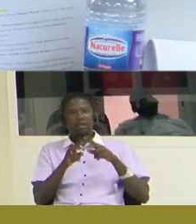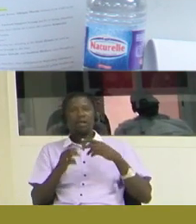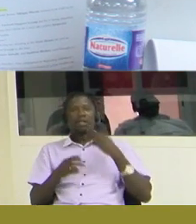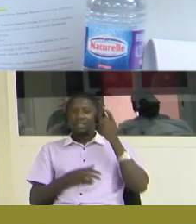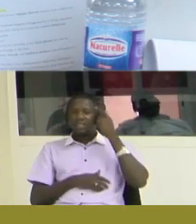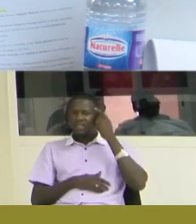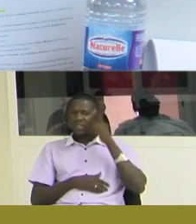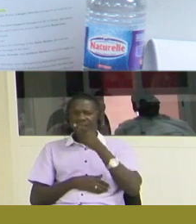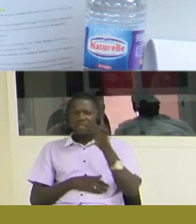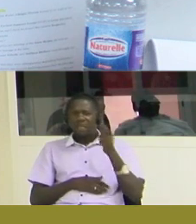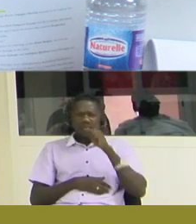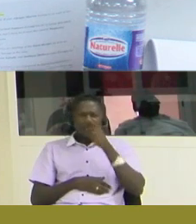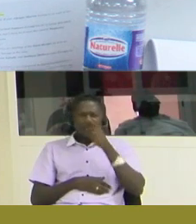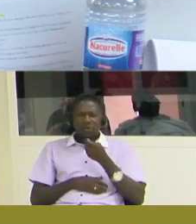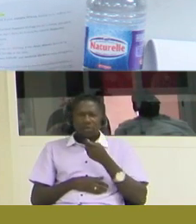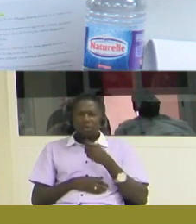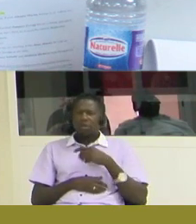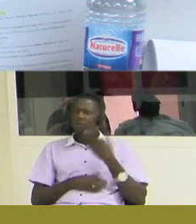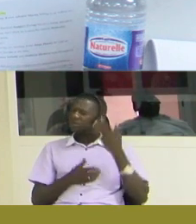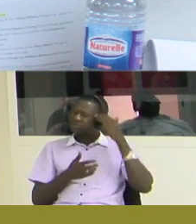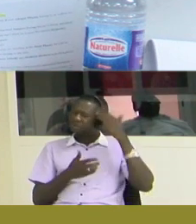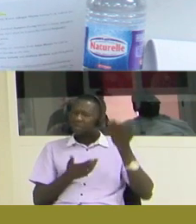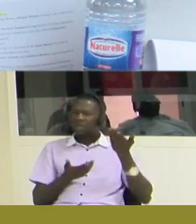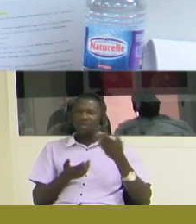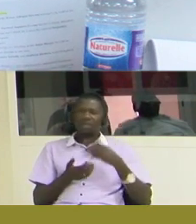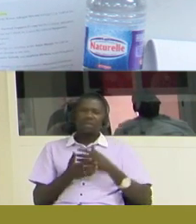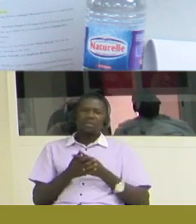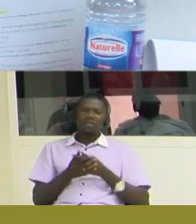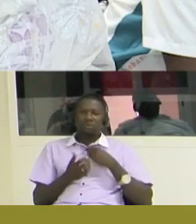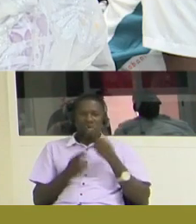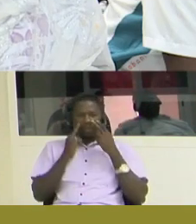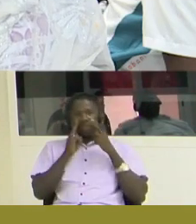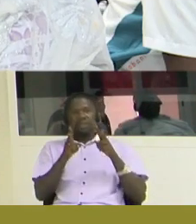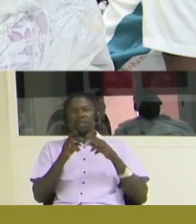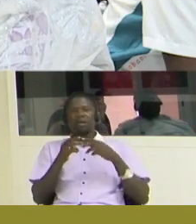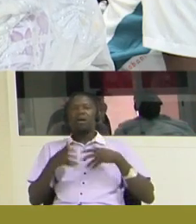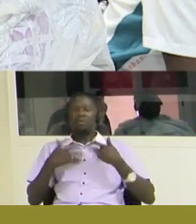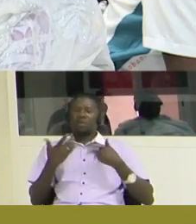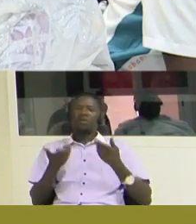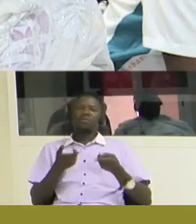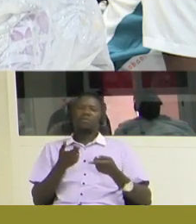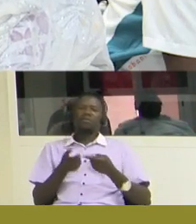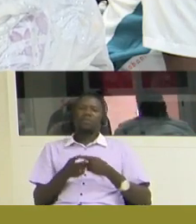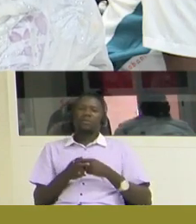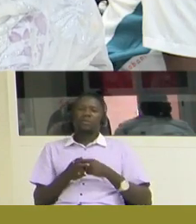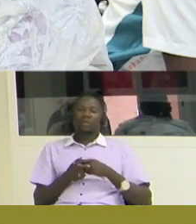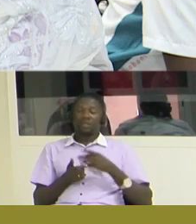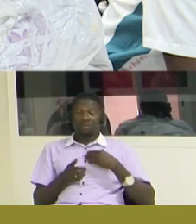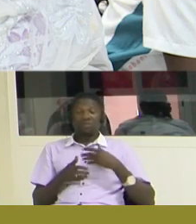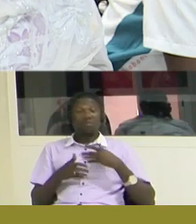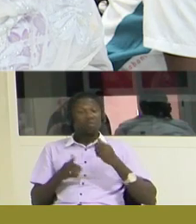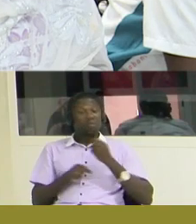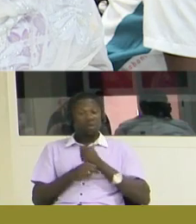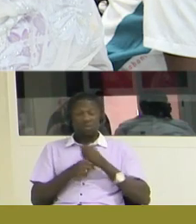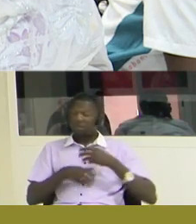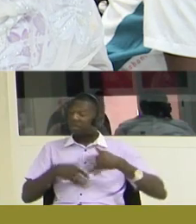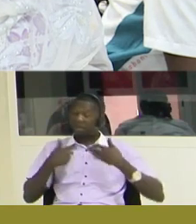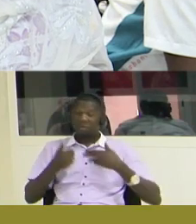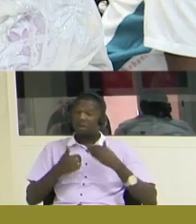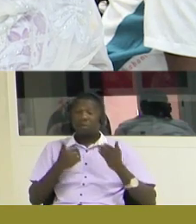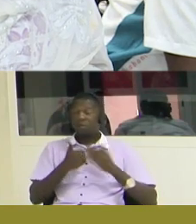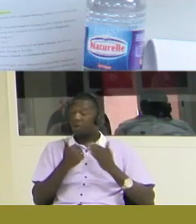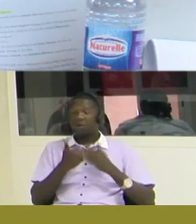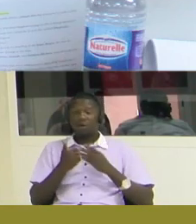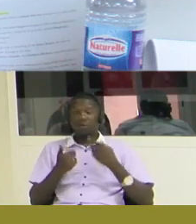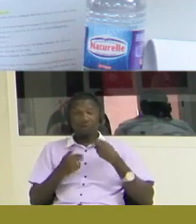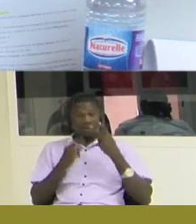we were massacred buried and forgotten if we kindled a lot when we saw them alive and to